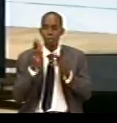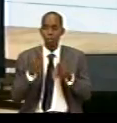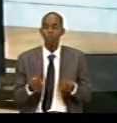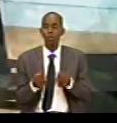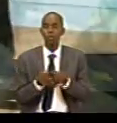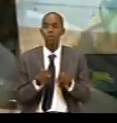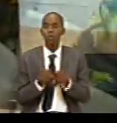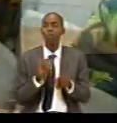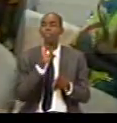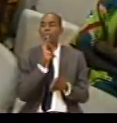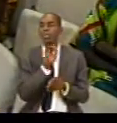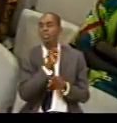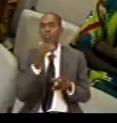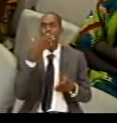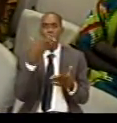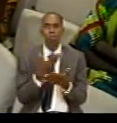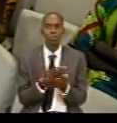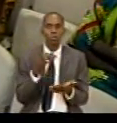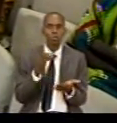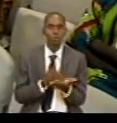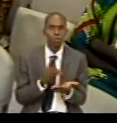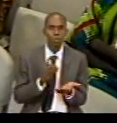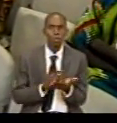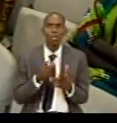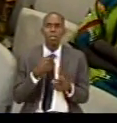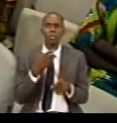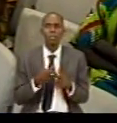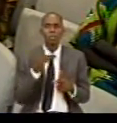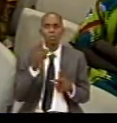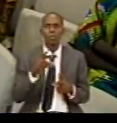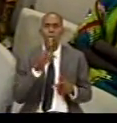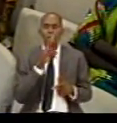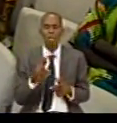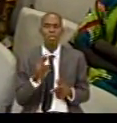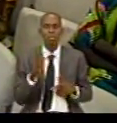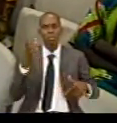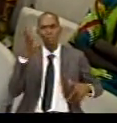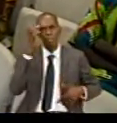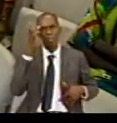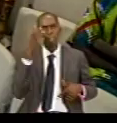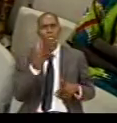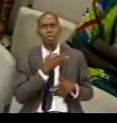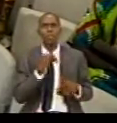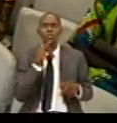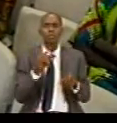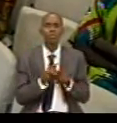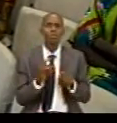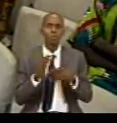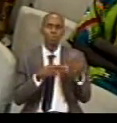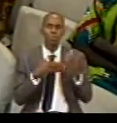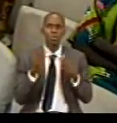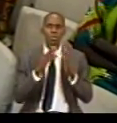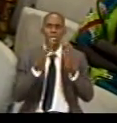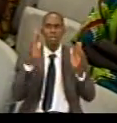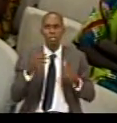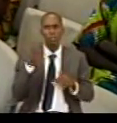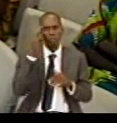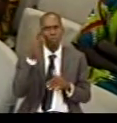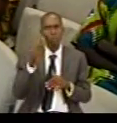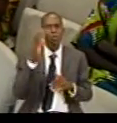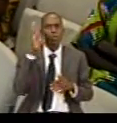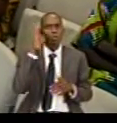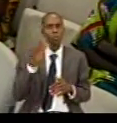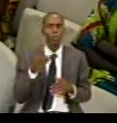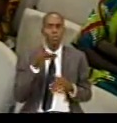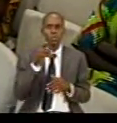well. And then you are sick and he's building the house for you. Will he allow you to die